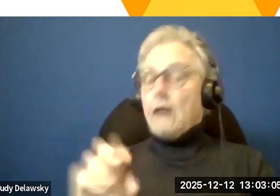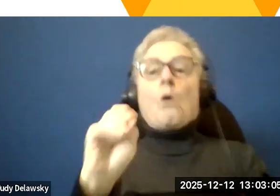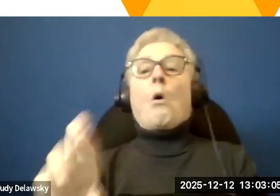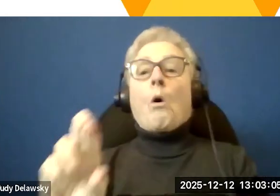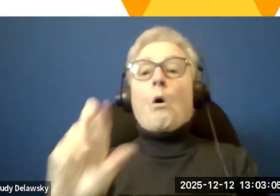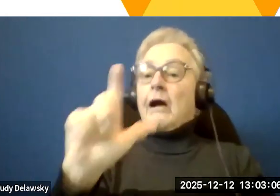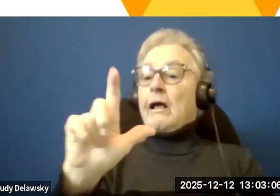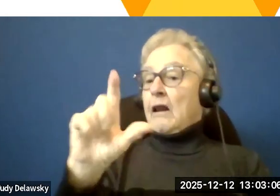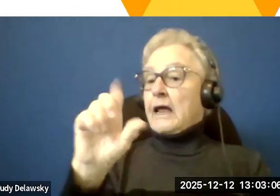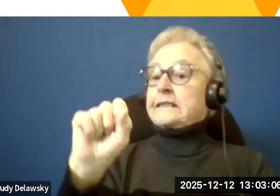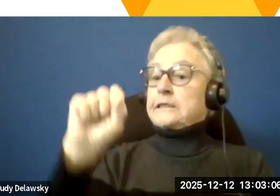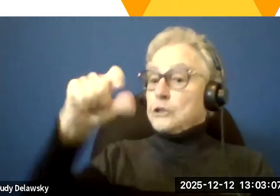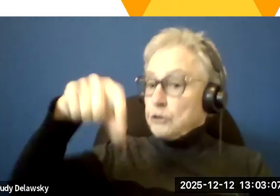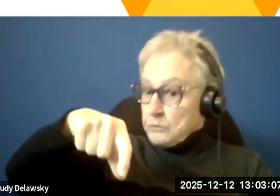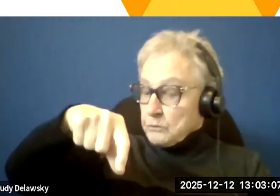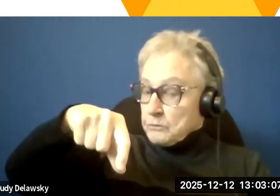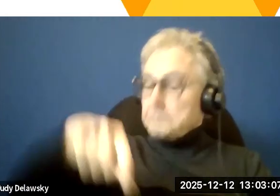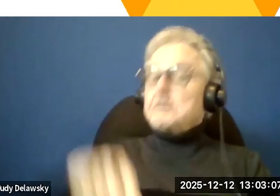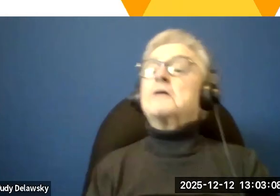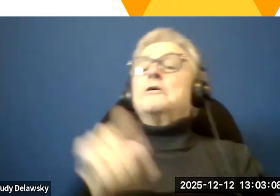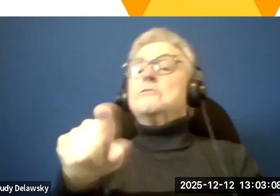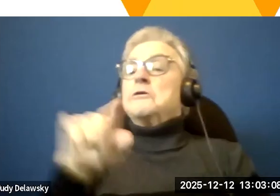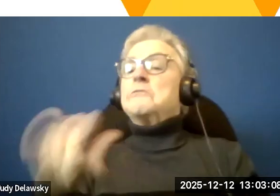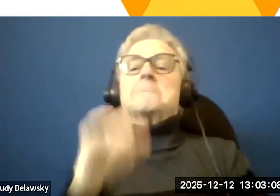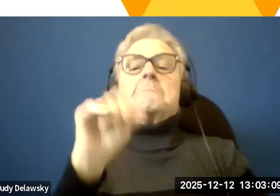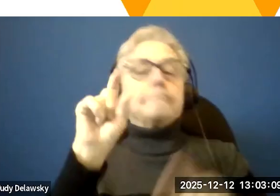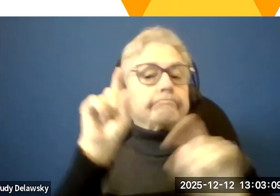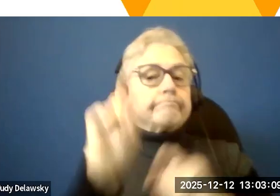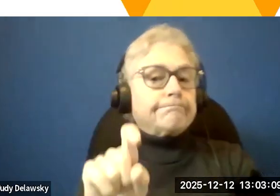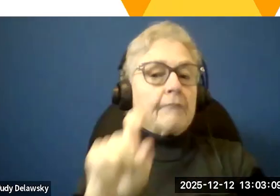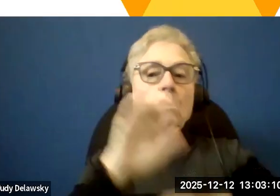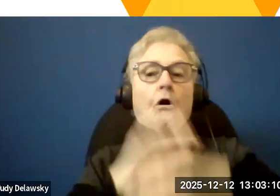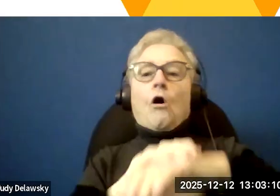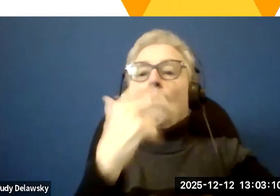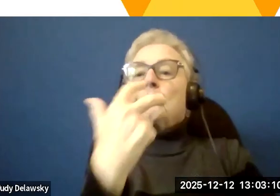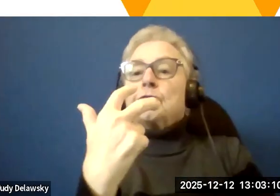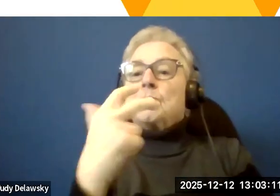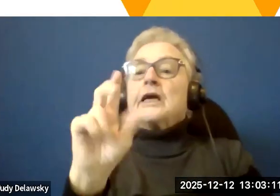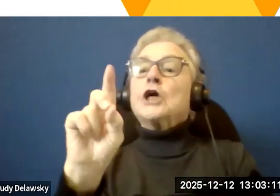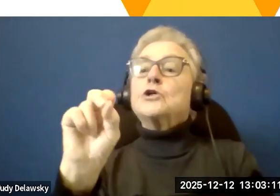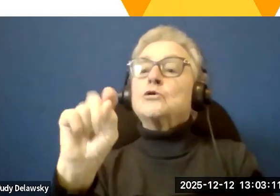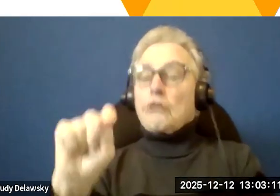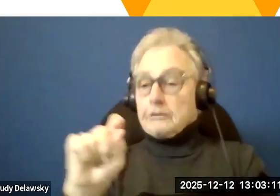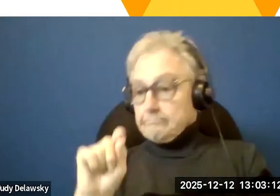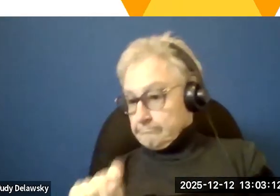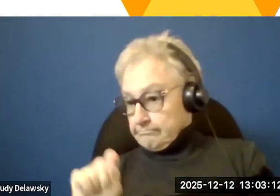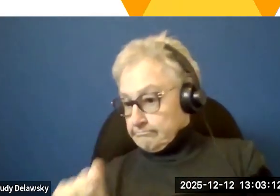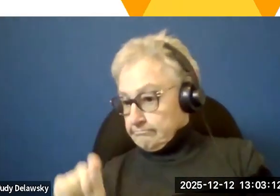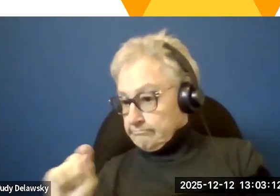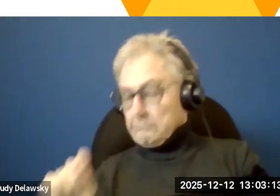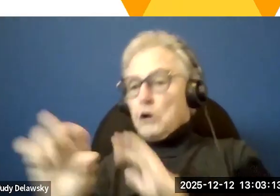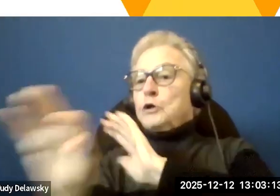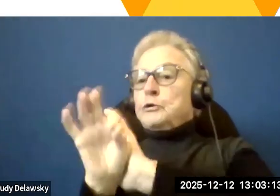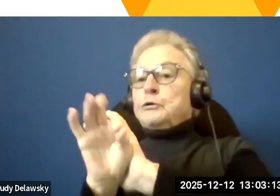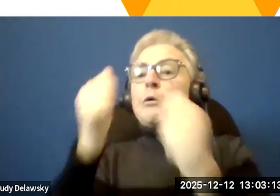Language. To do that, you just need to click on the three dots on the bottom of your screen and you can select